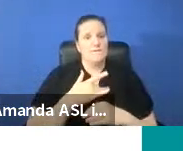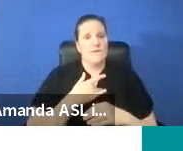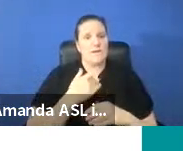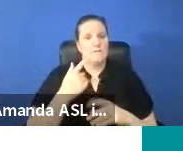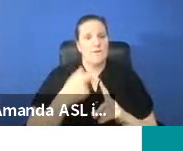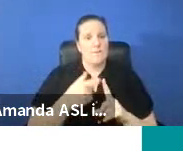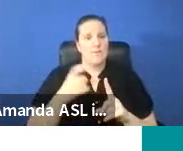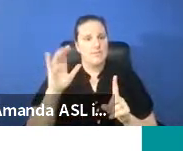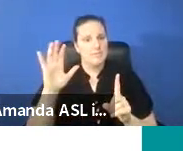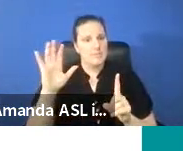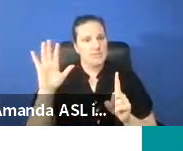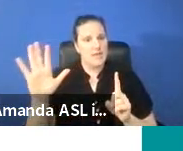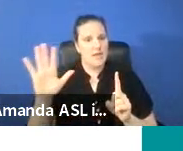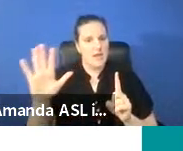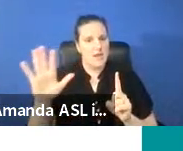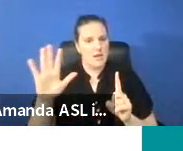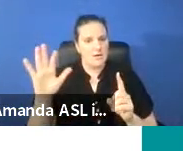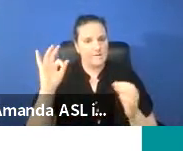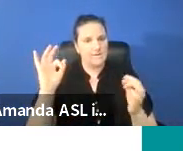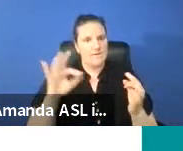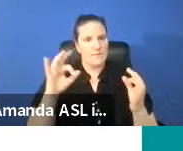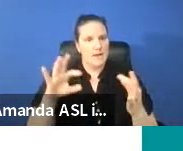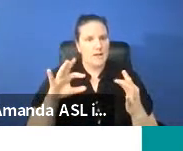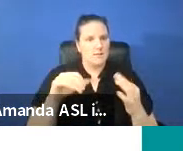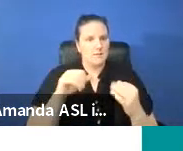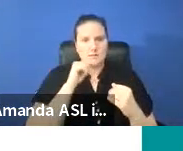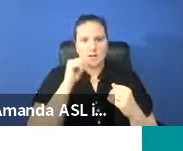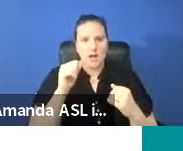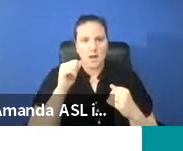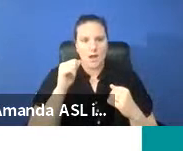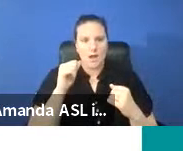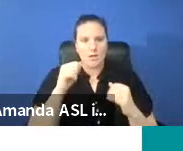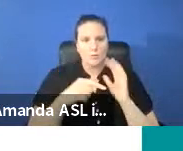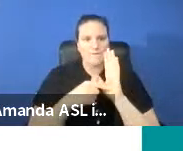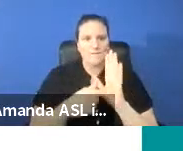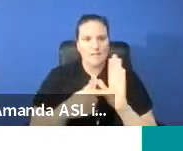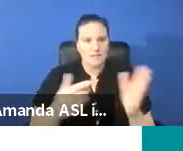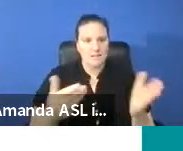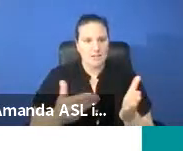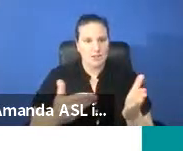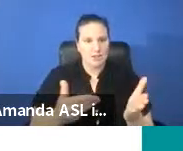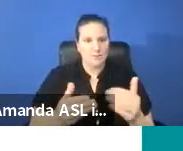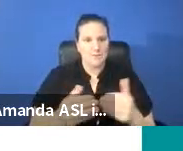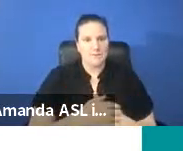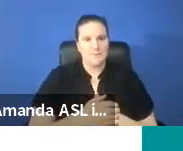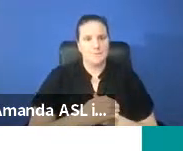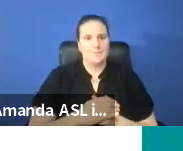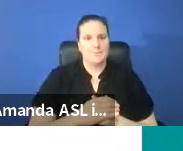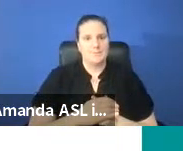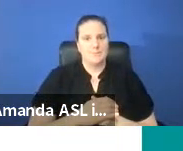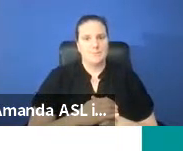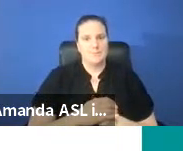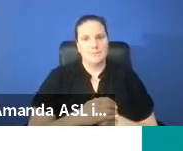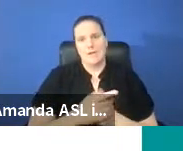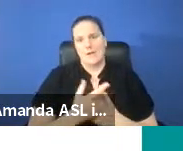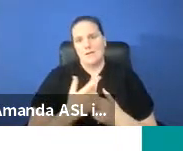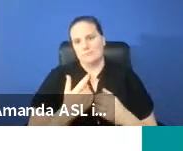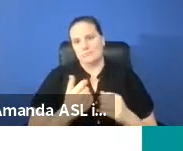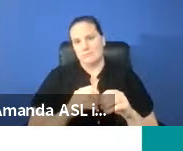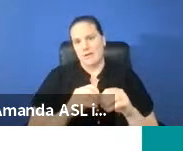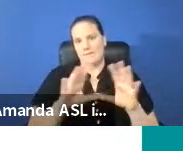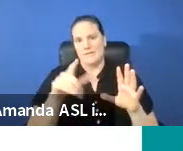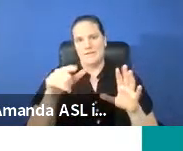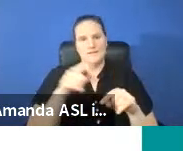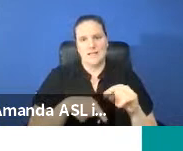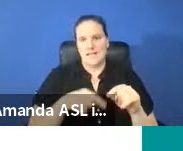their input isn't really reflected here? Acknowledging that this can't get all the